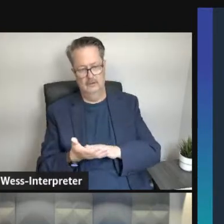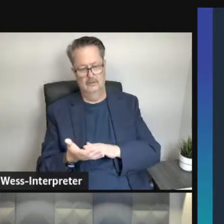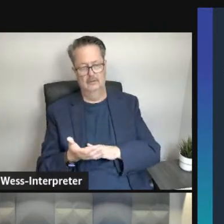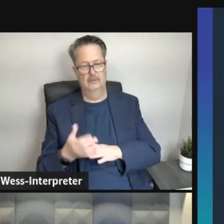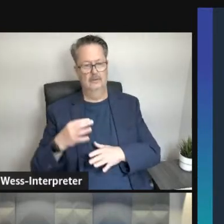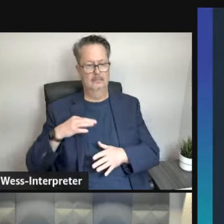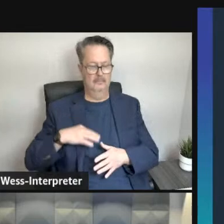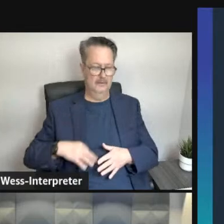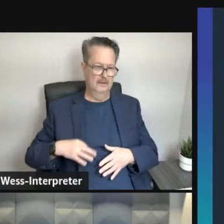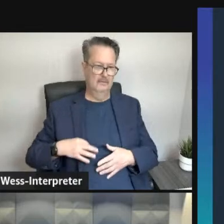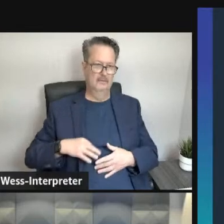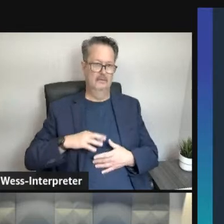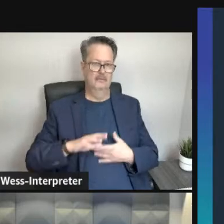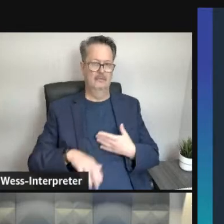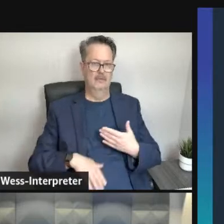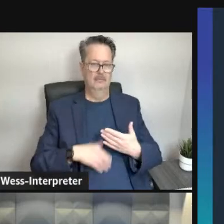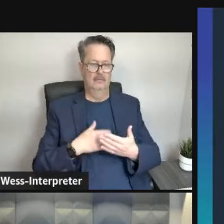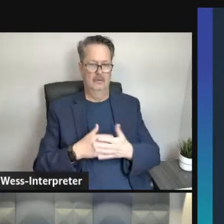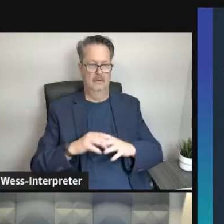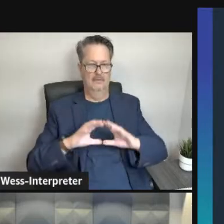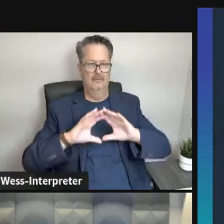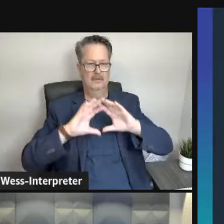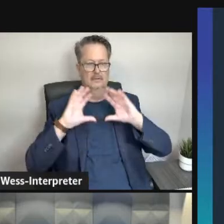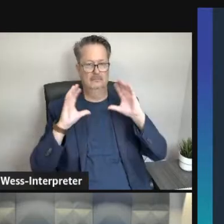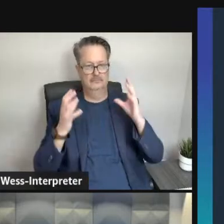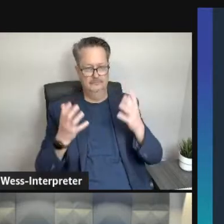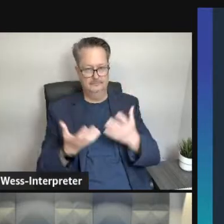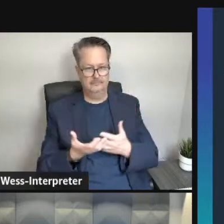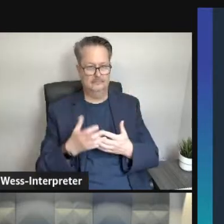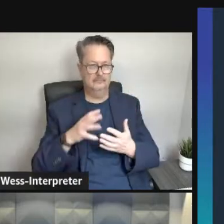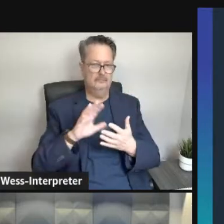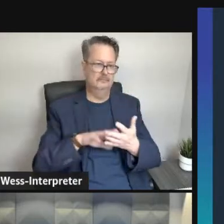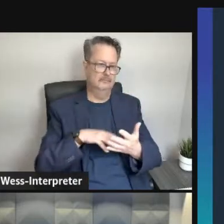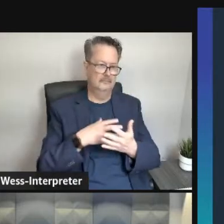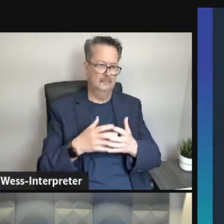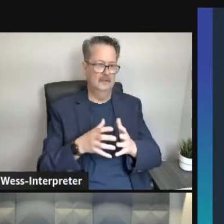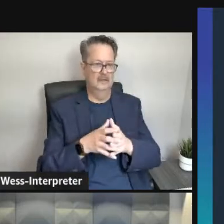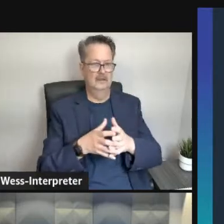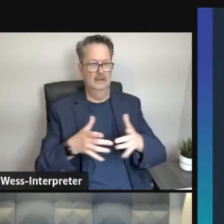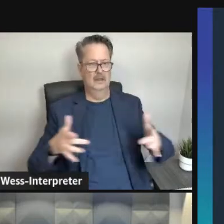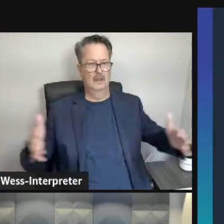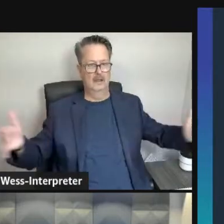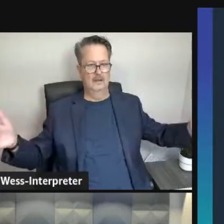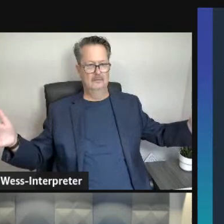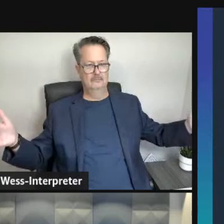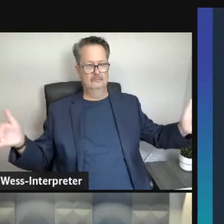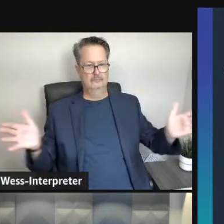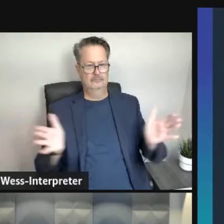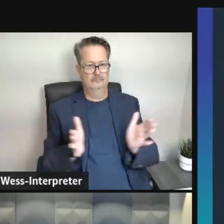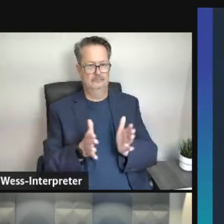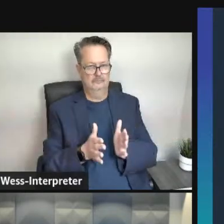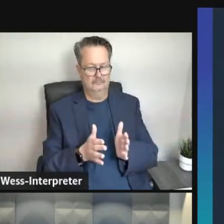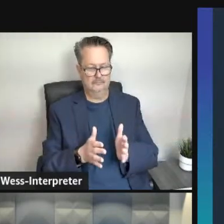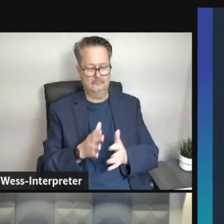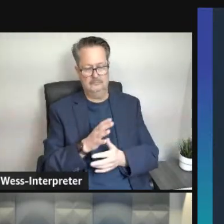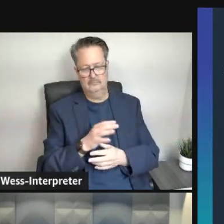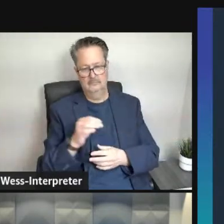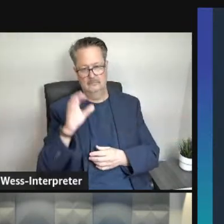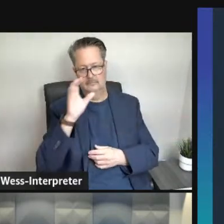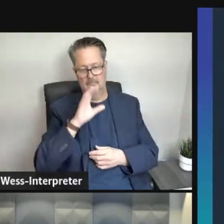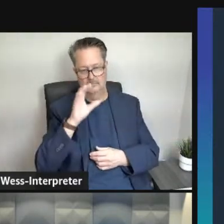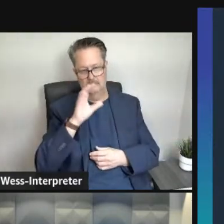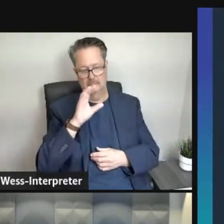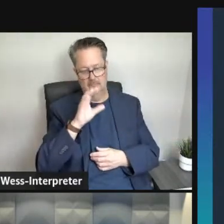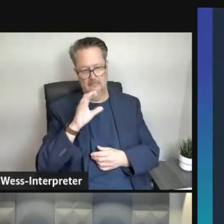the Kubernetes ecosystem, such as scaling, container orchestration, and service discovery.